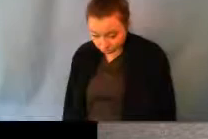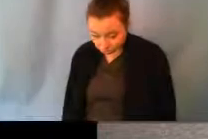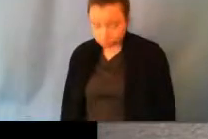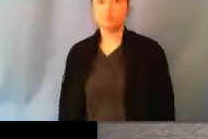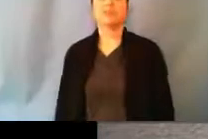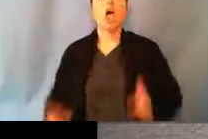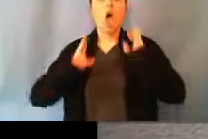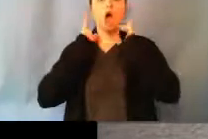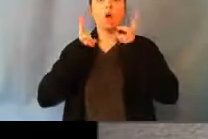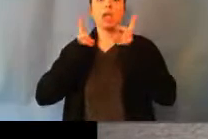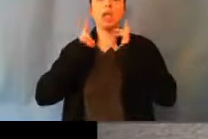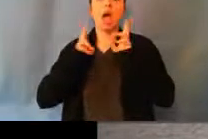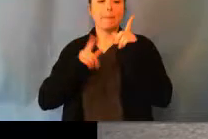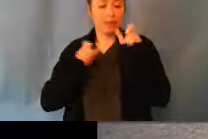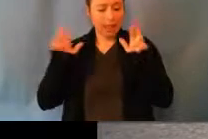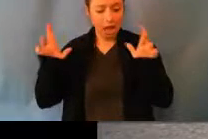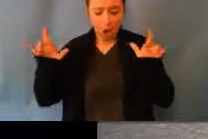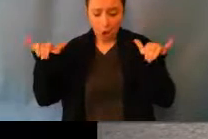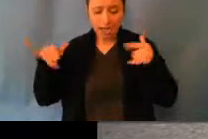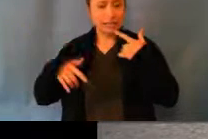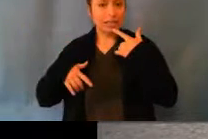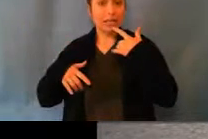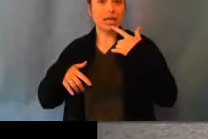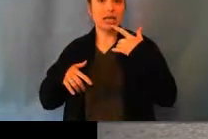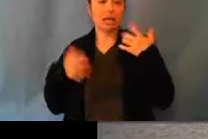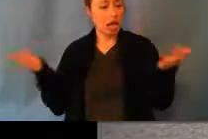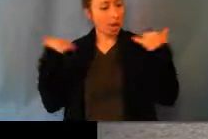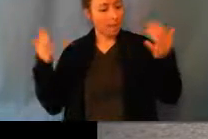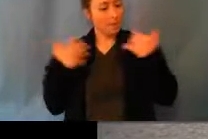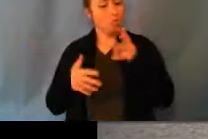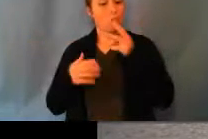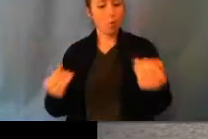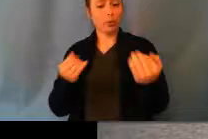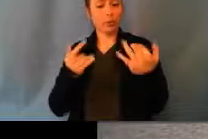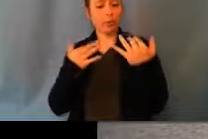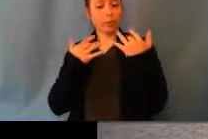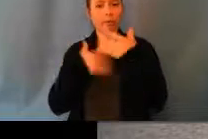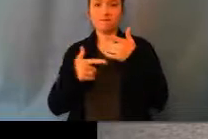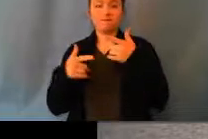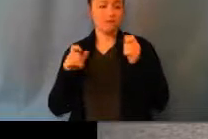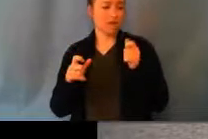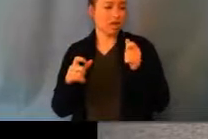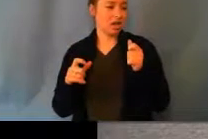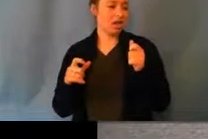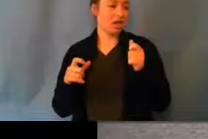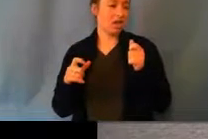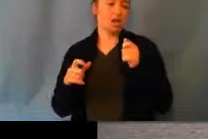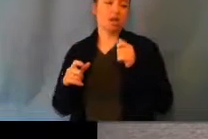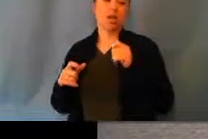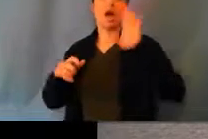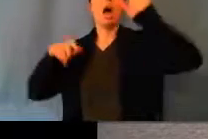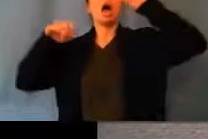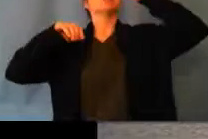Hurry up, you guys, Larry called. The tide is coming in fast. Laura,